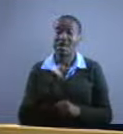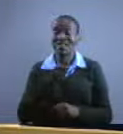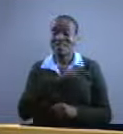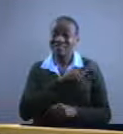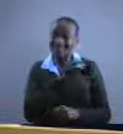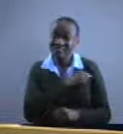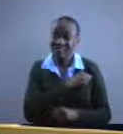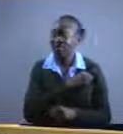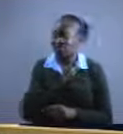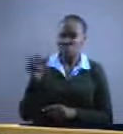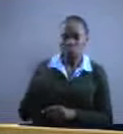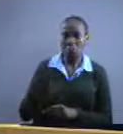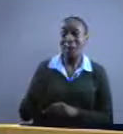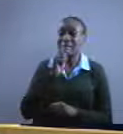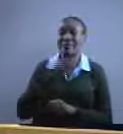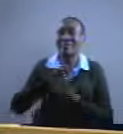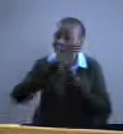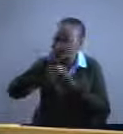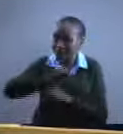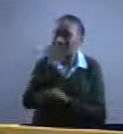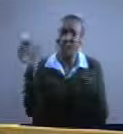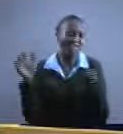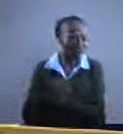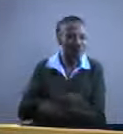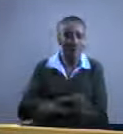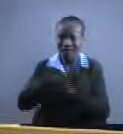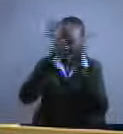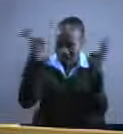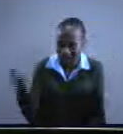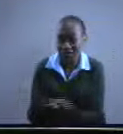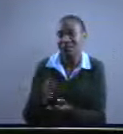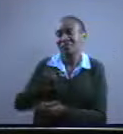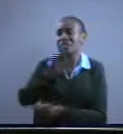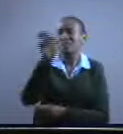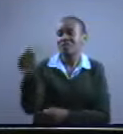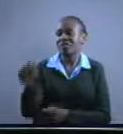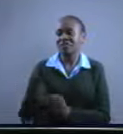whole country. I thank you, Honourable Speaker. Take your seat, Honourable